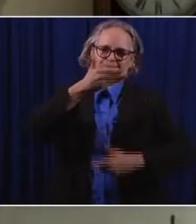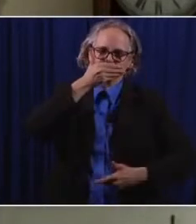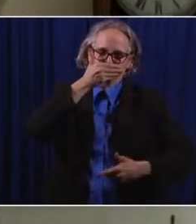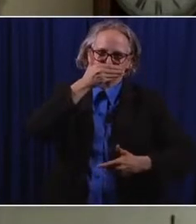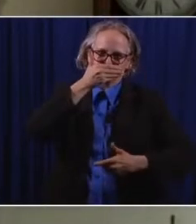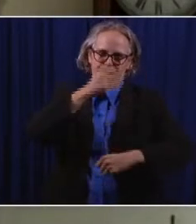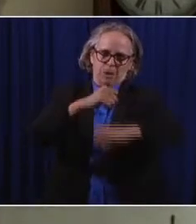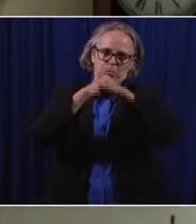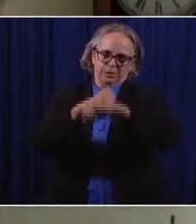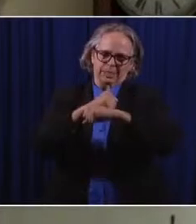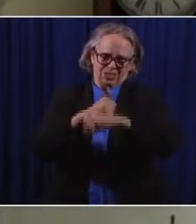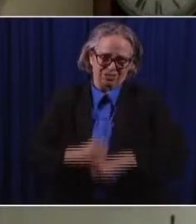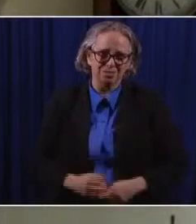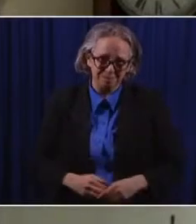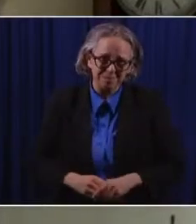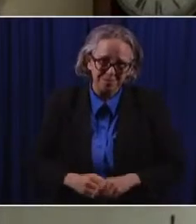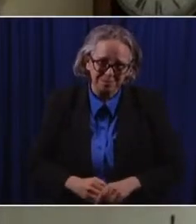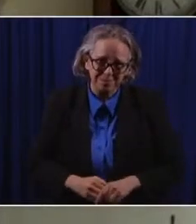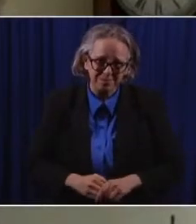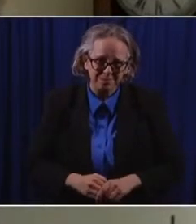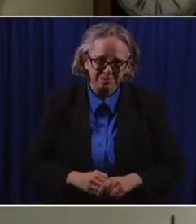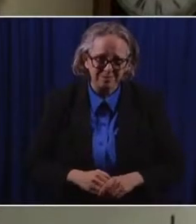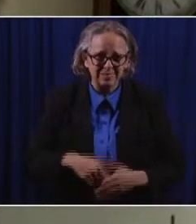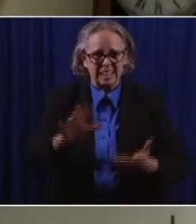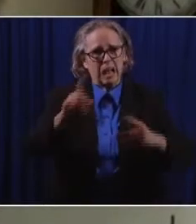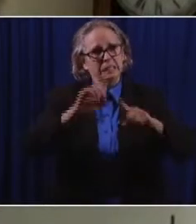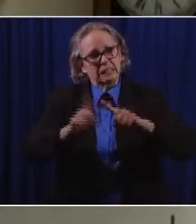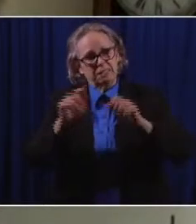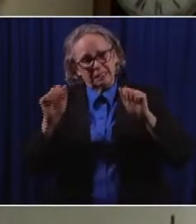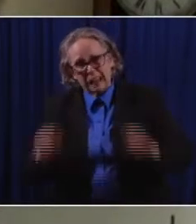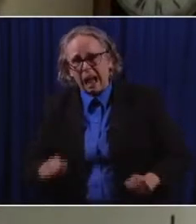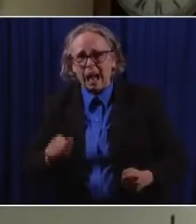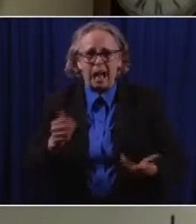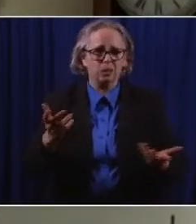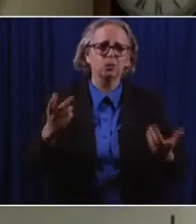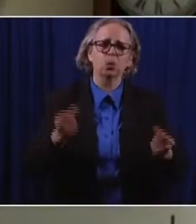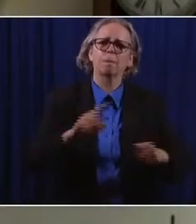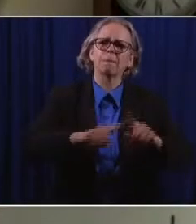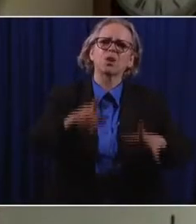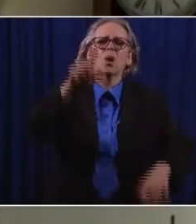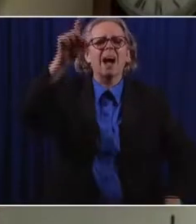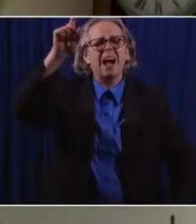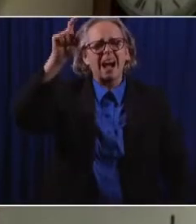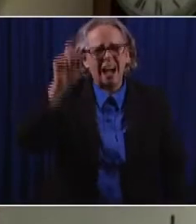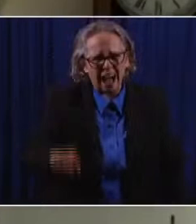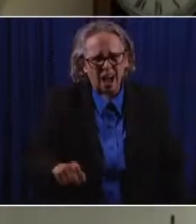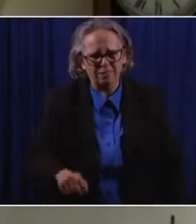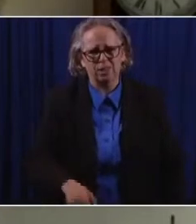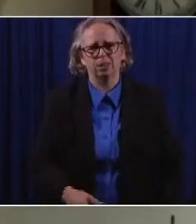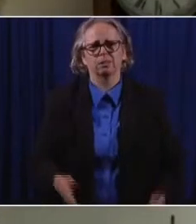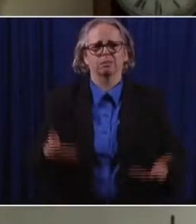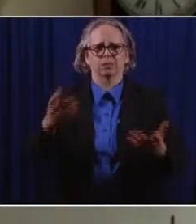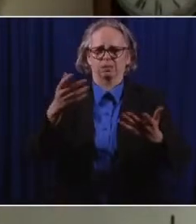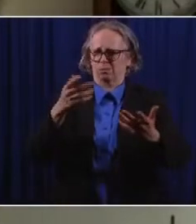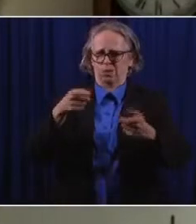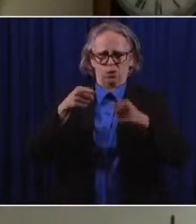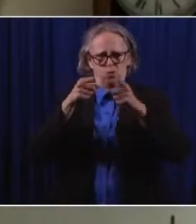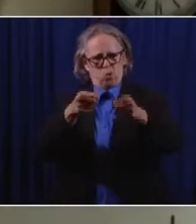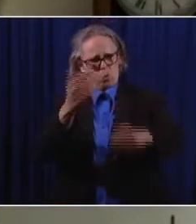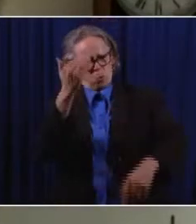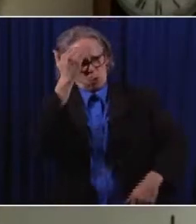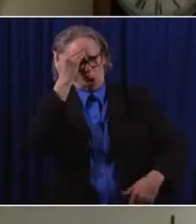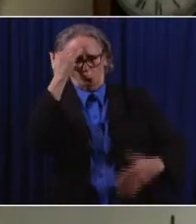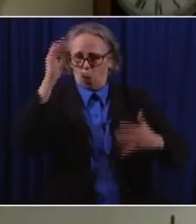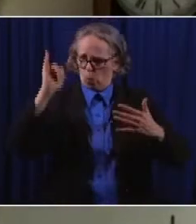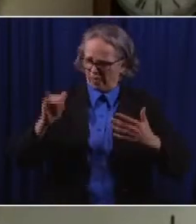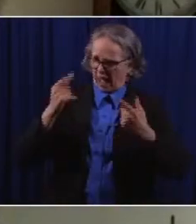different things to do. We just got to do what we know we got to do. And if we get those numbers back, I mean, I was on the